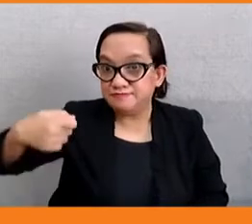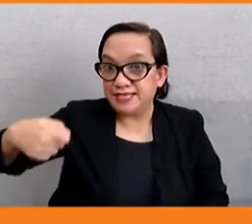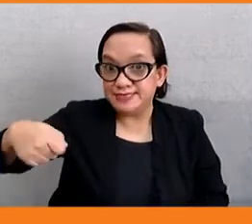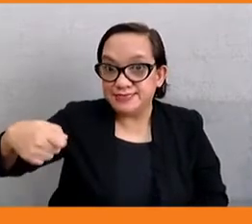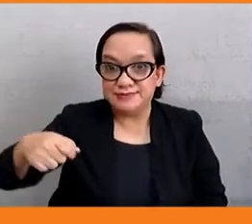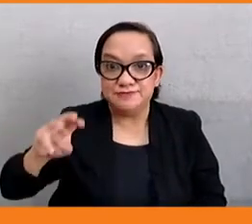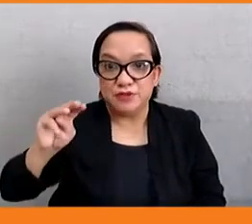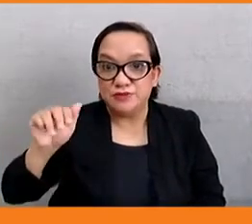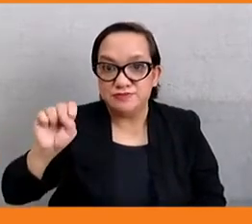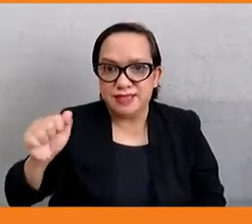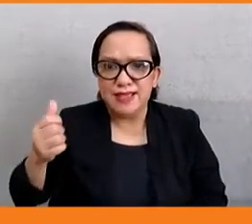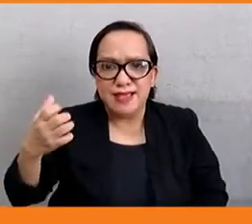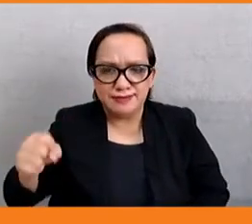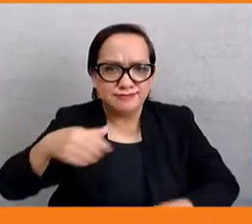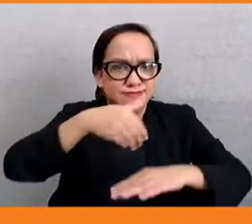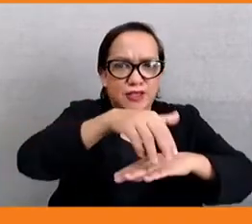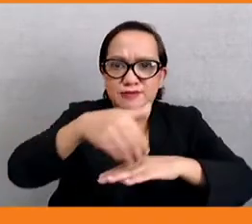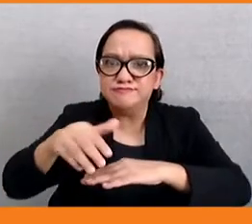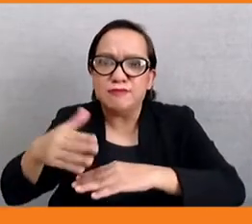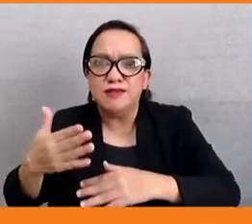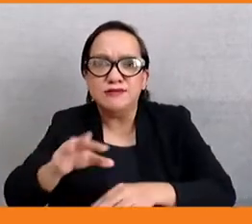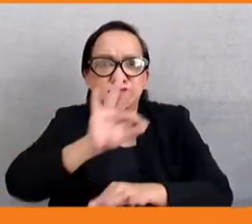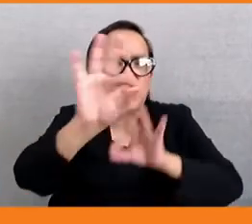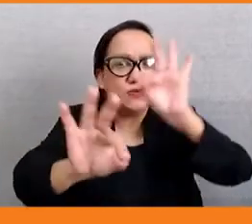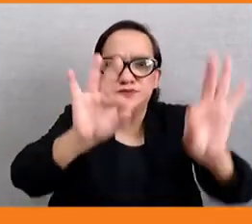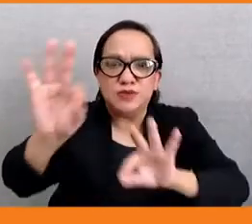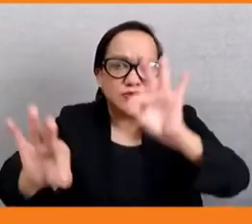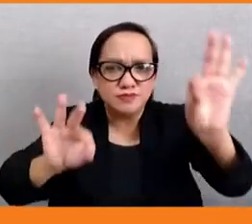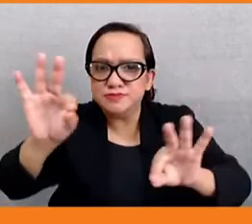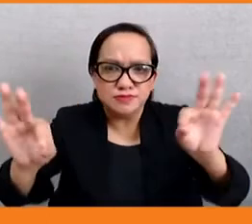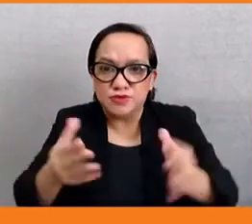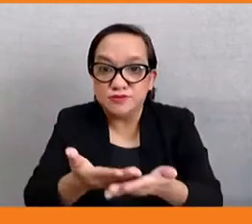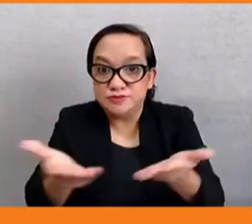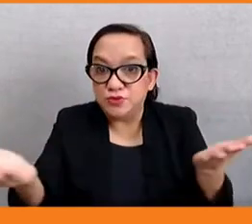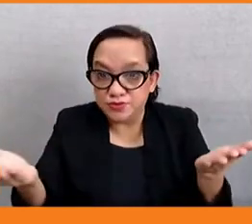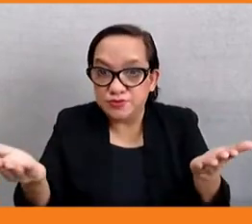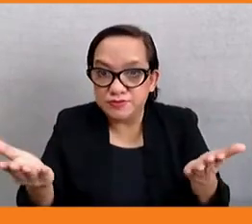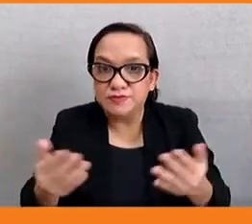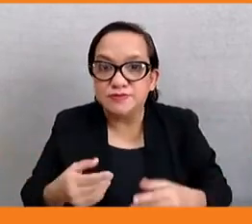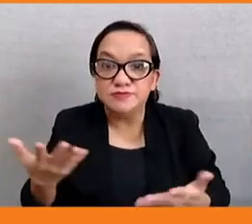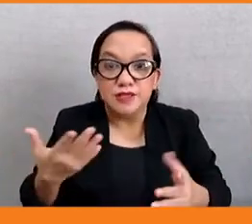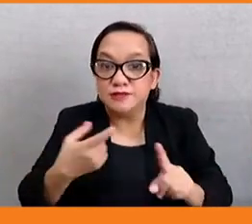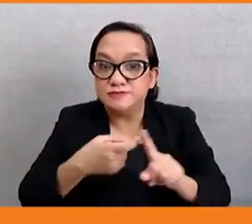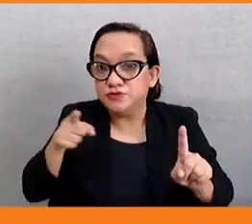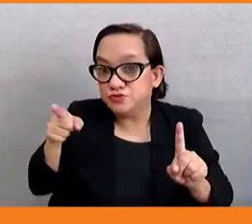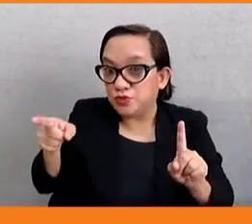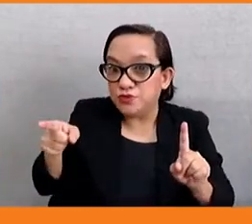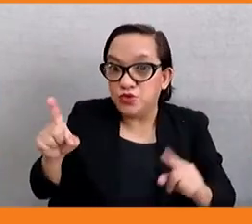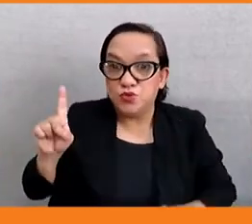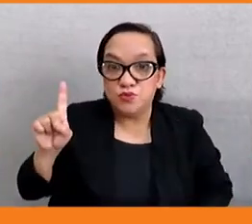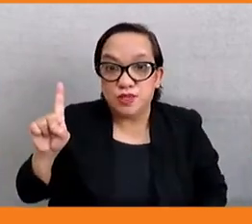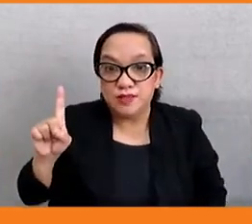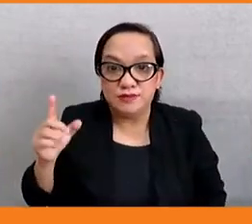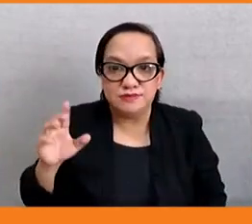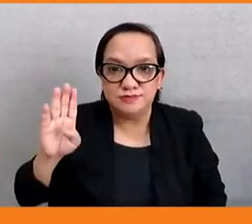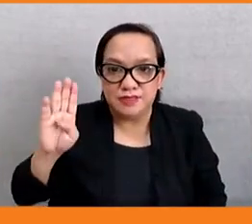is from Ms. Joan Doris of the NGO One Small Bag from Vanuatu. Ms. Joan asked, what is ADB